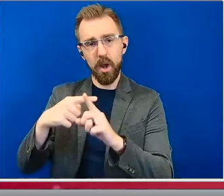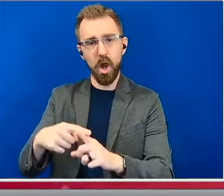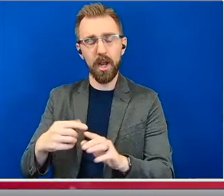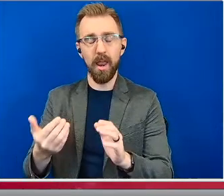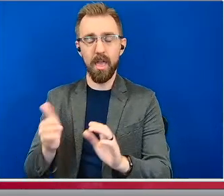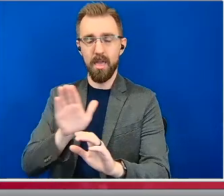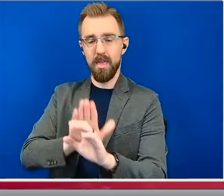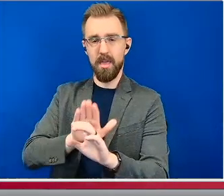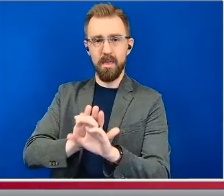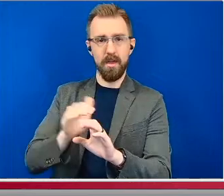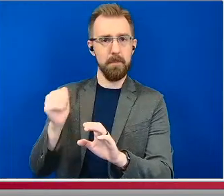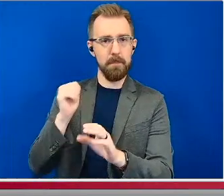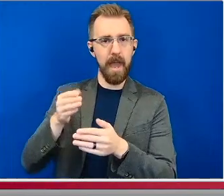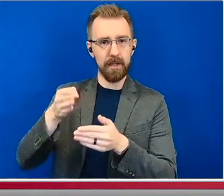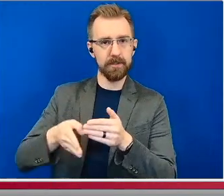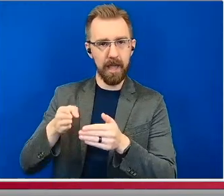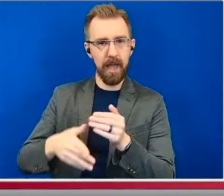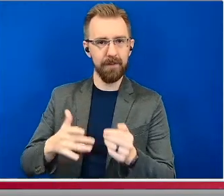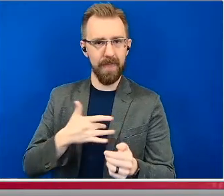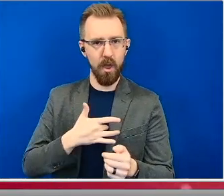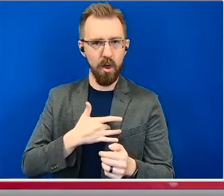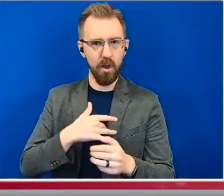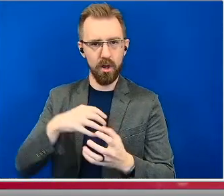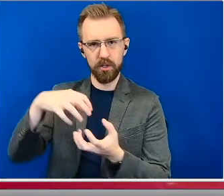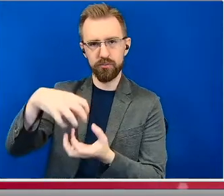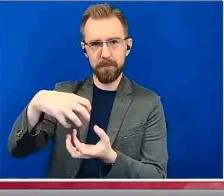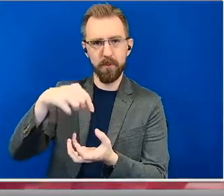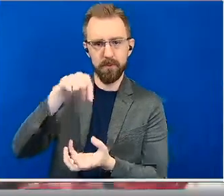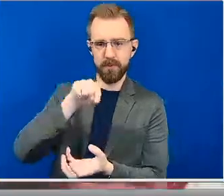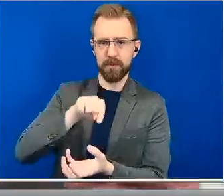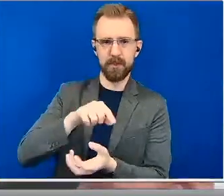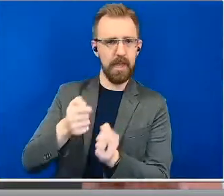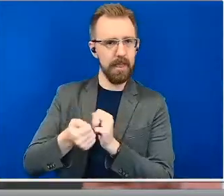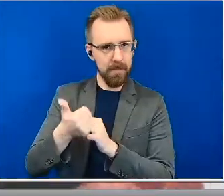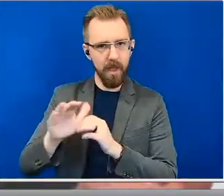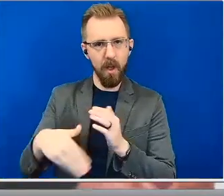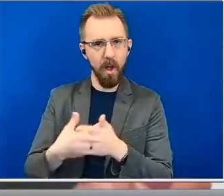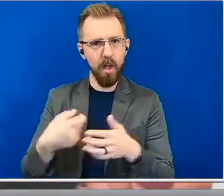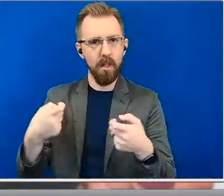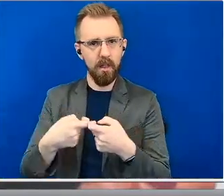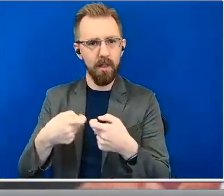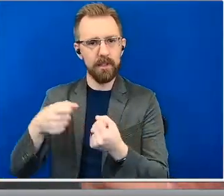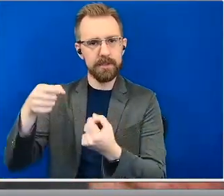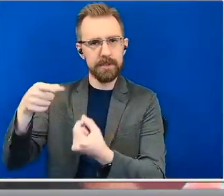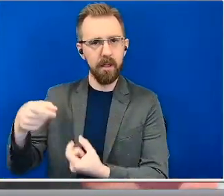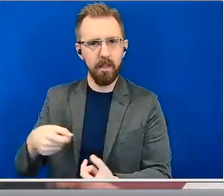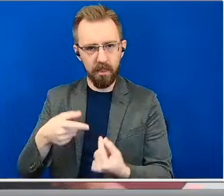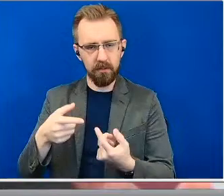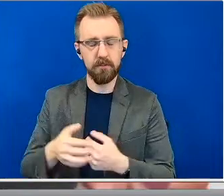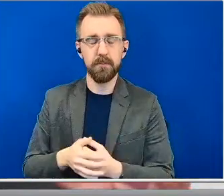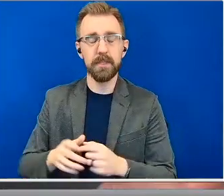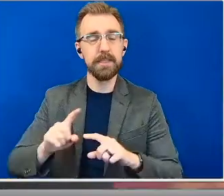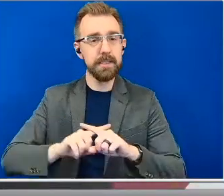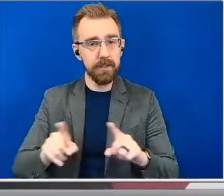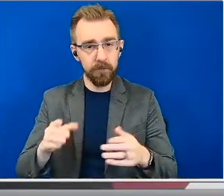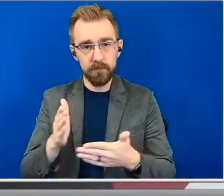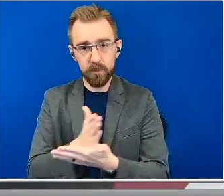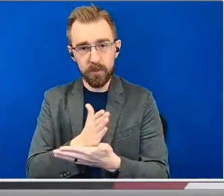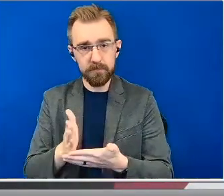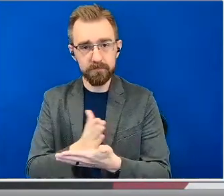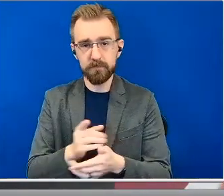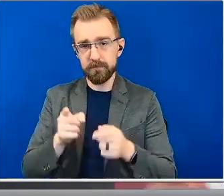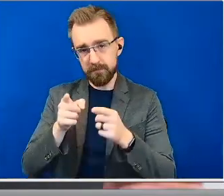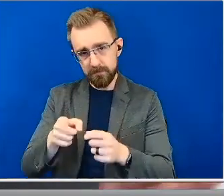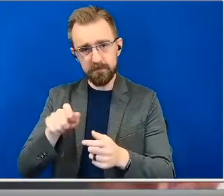left upper chamber and basically eliminate all electrical signals. The difference between this particular procedure and the